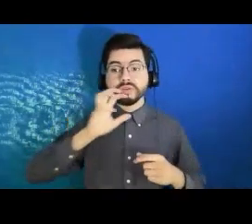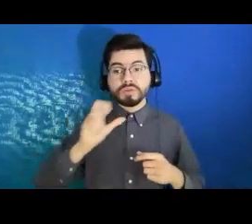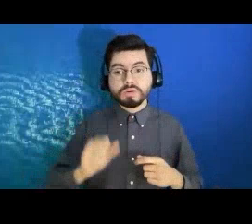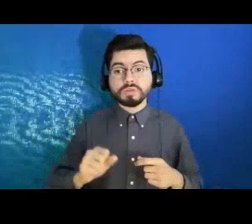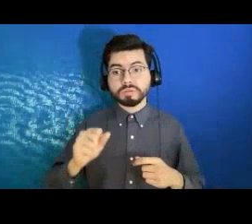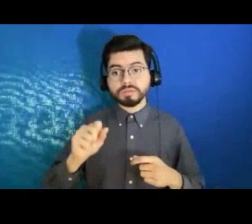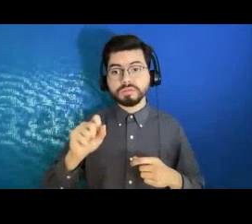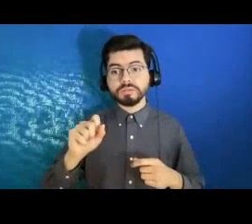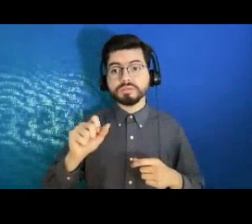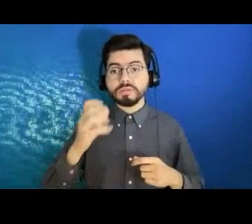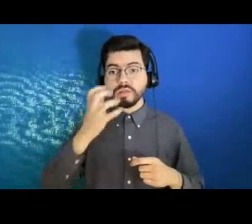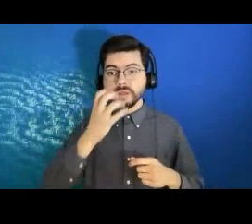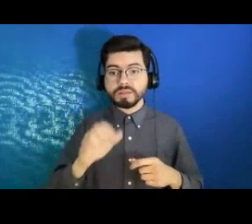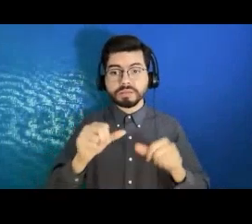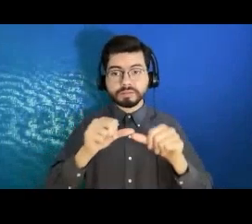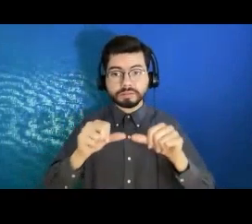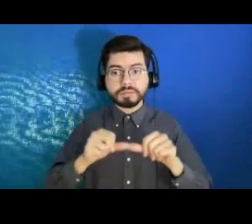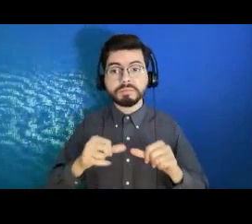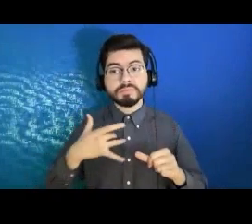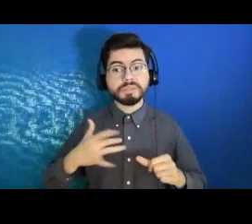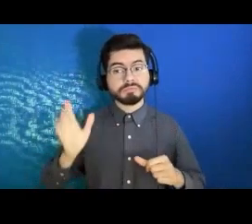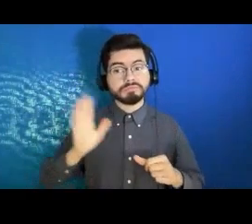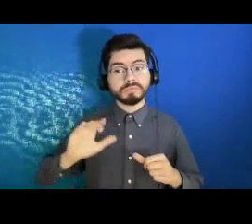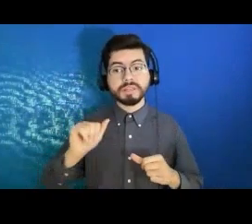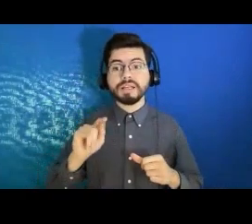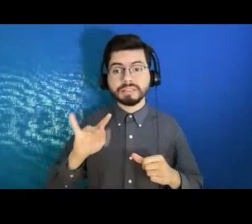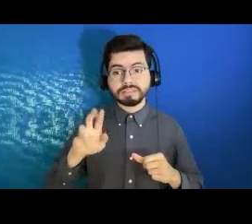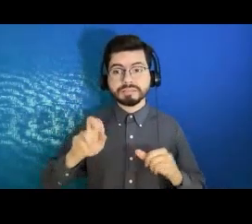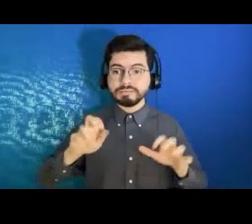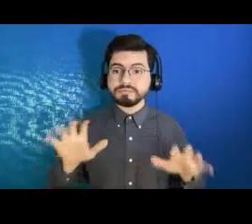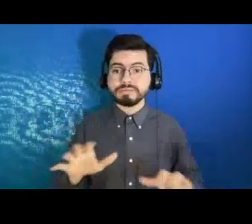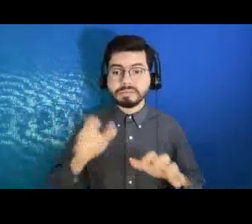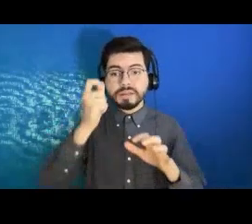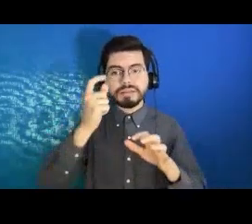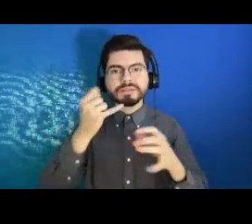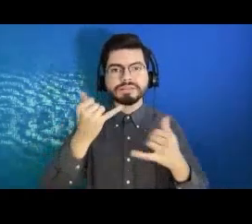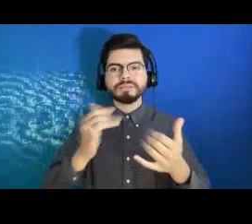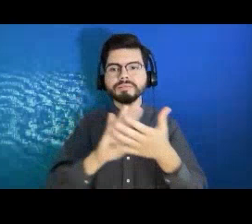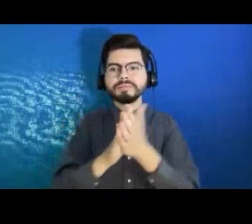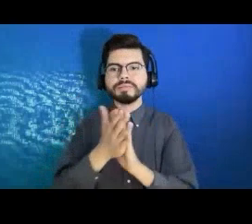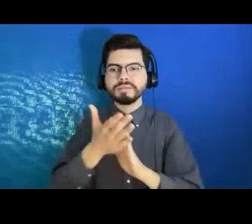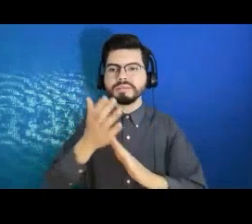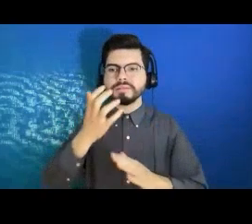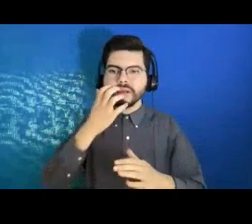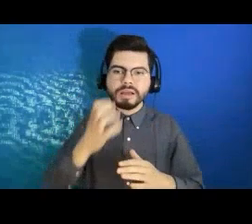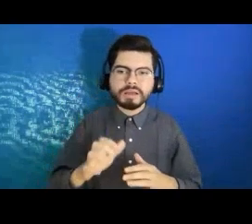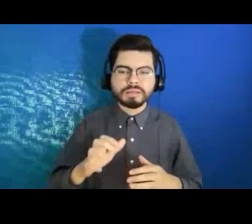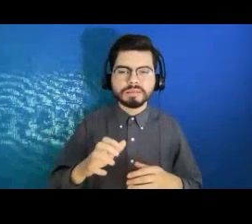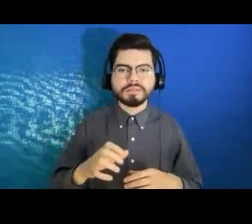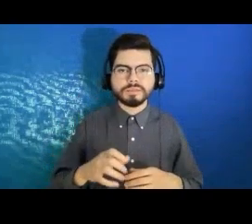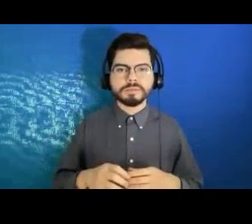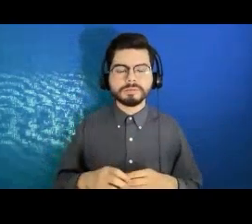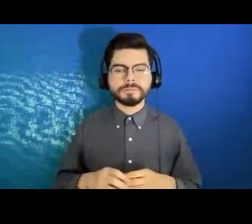anymore. This is the opposite, where we have an area that used to not be hot that is now hot. So they went out there and took some thermal